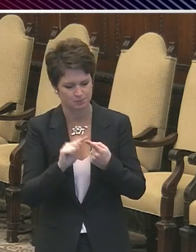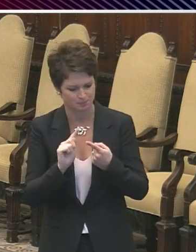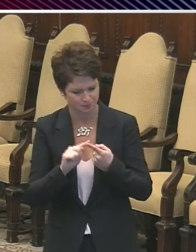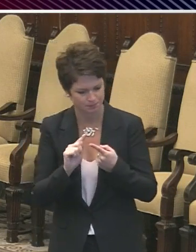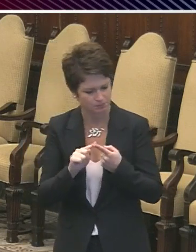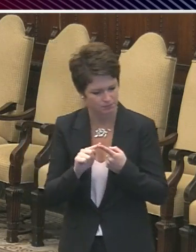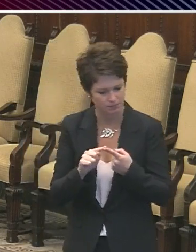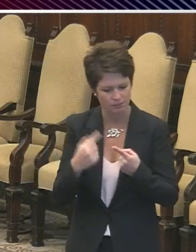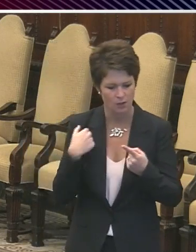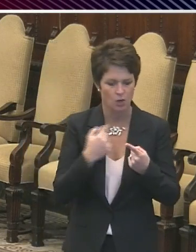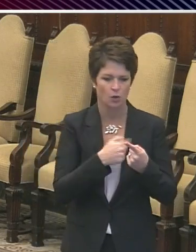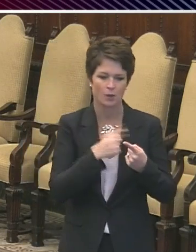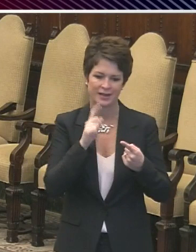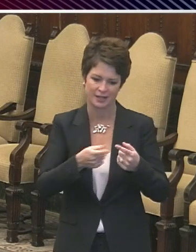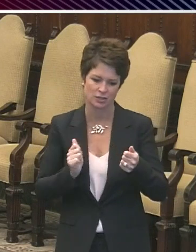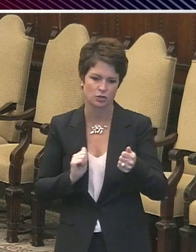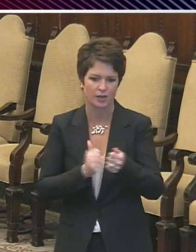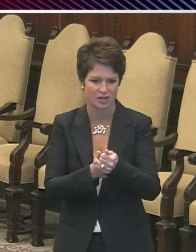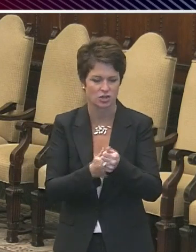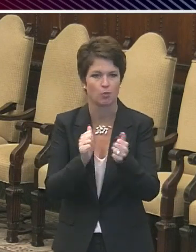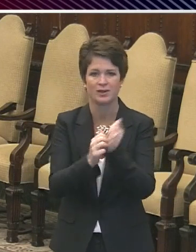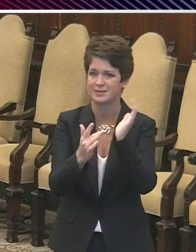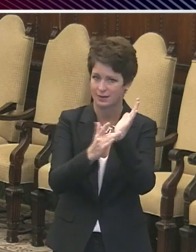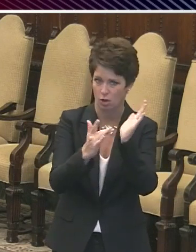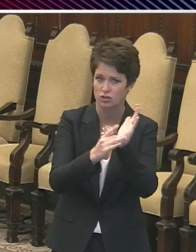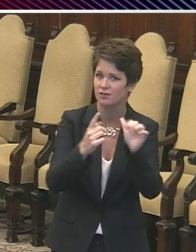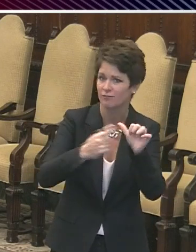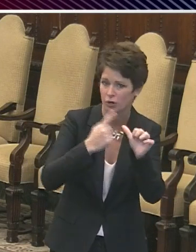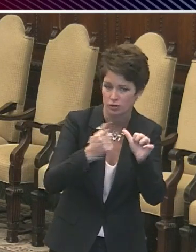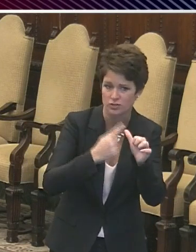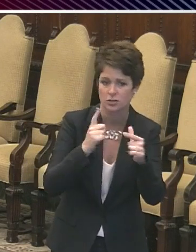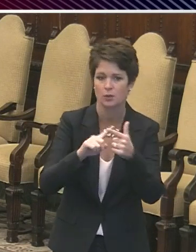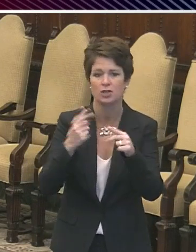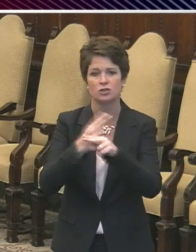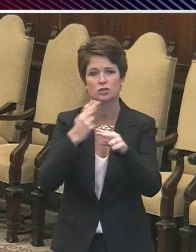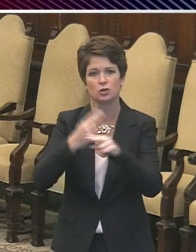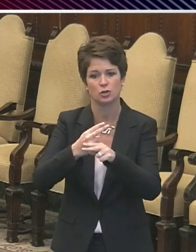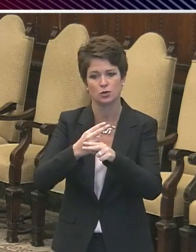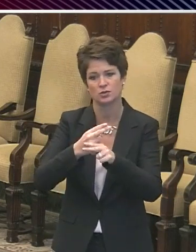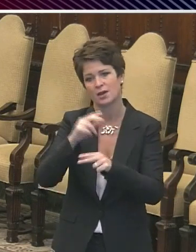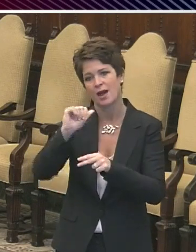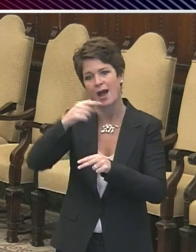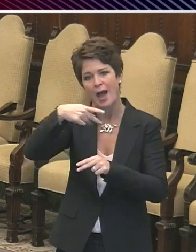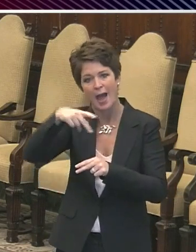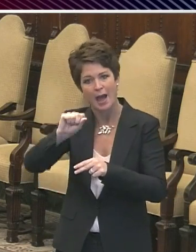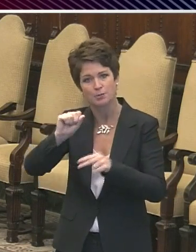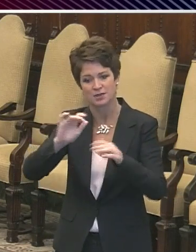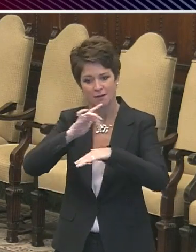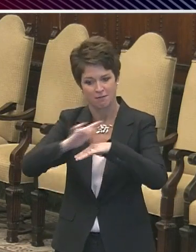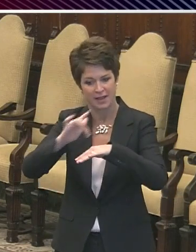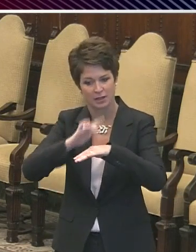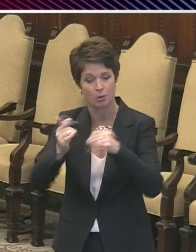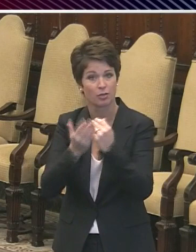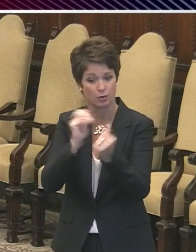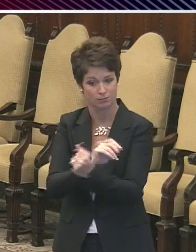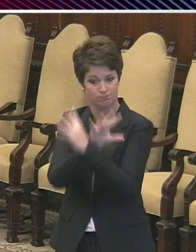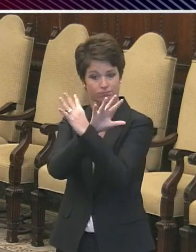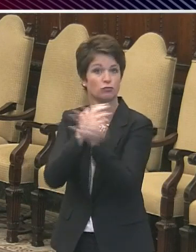think we need to catch up as far as technology goes. We need to utilize the platforms that are available to us